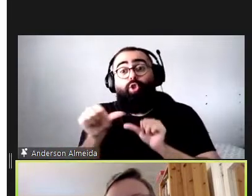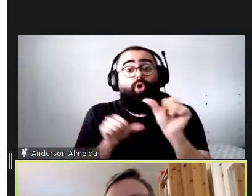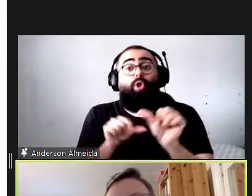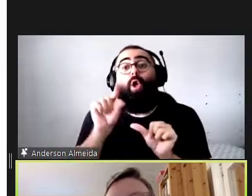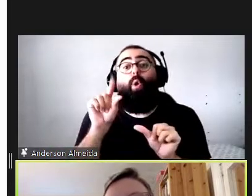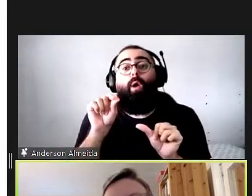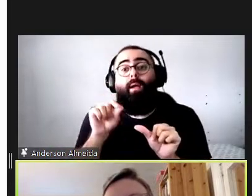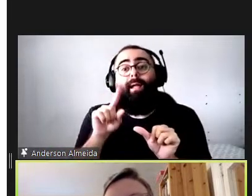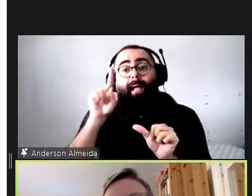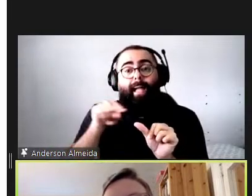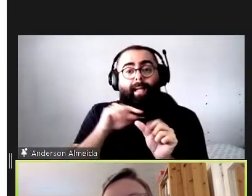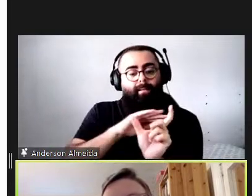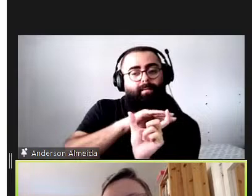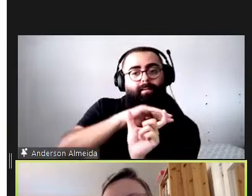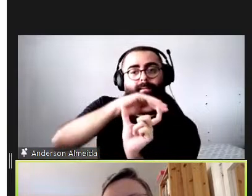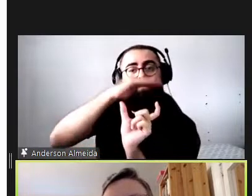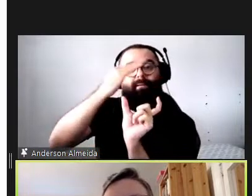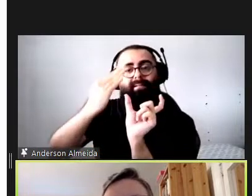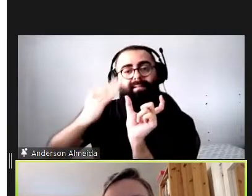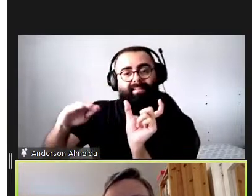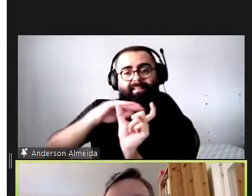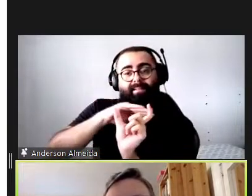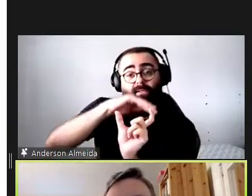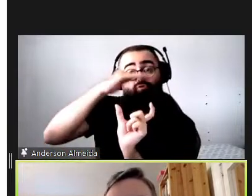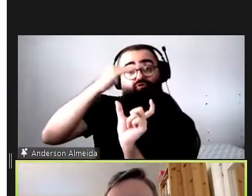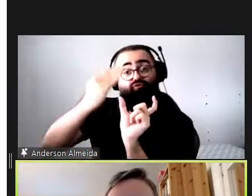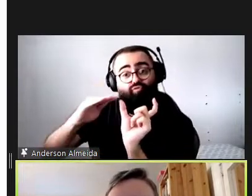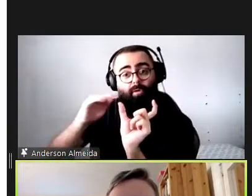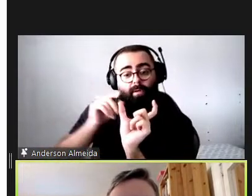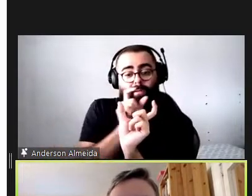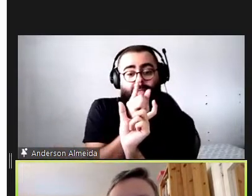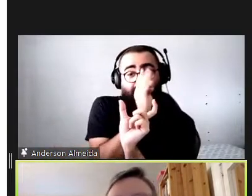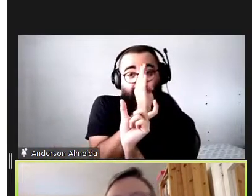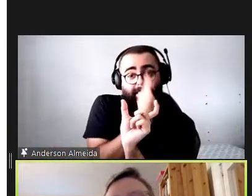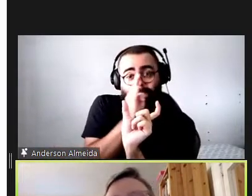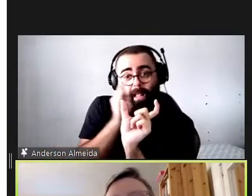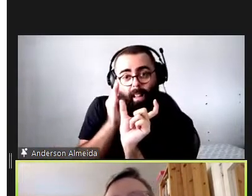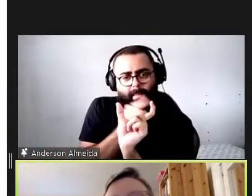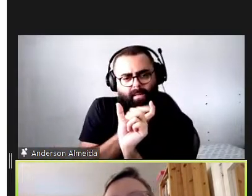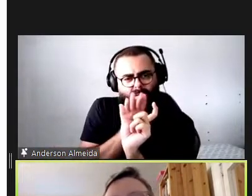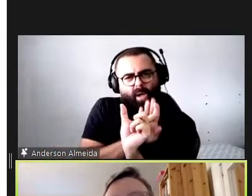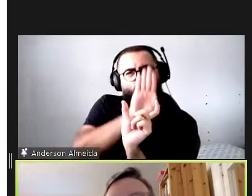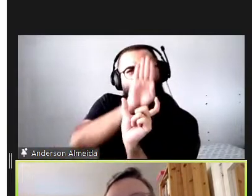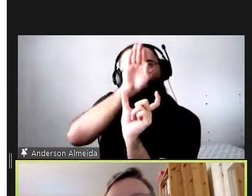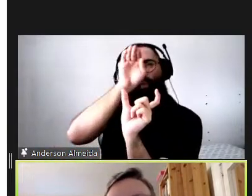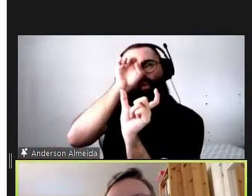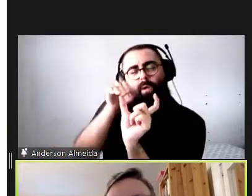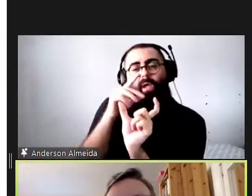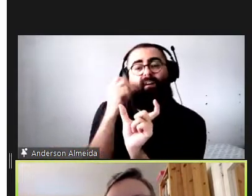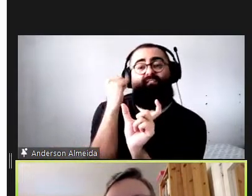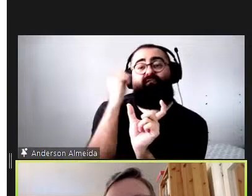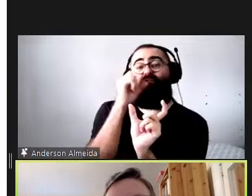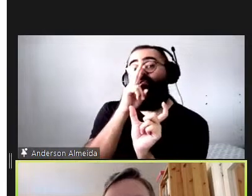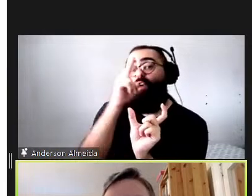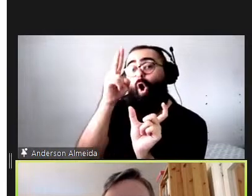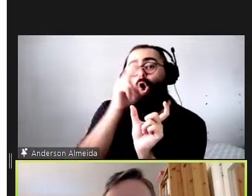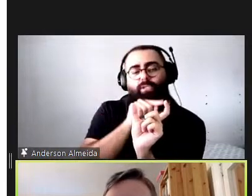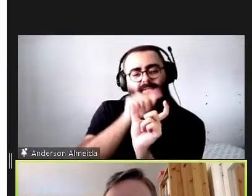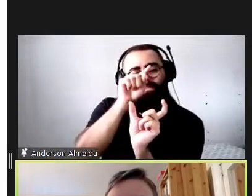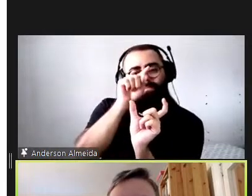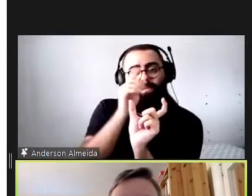whether the target word was in the middle of the utterance, whether it was at a